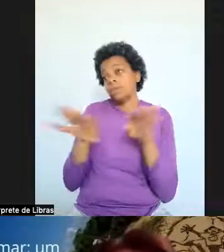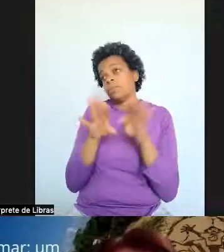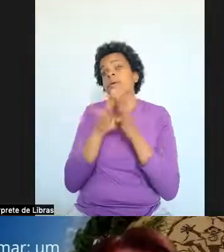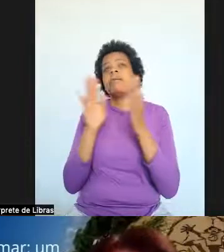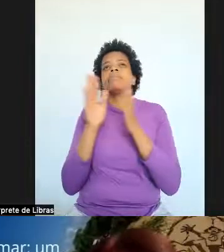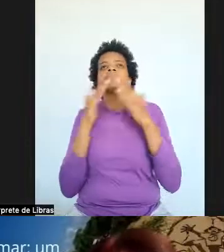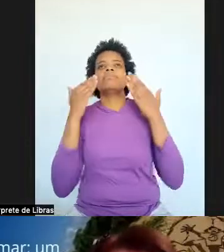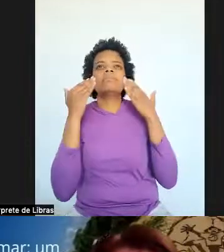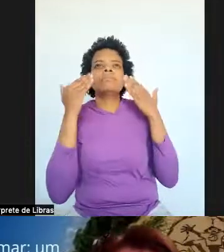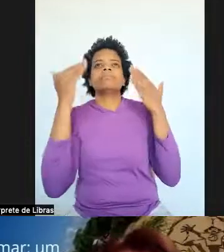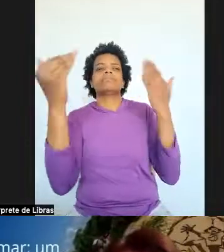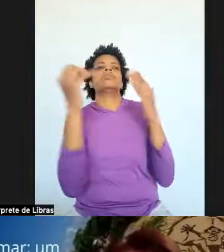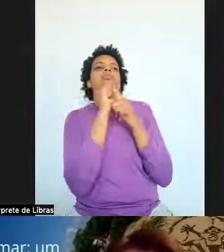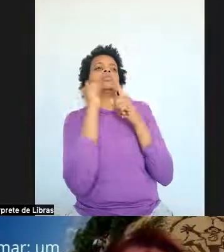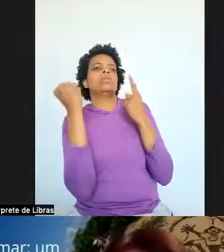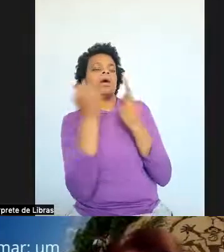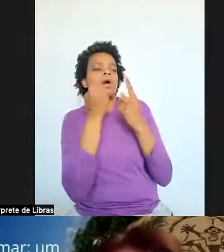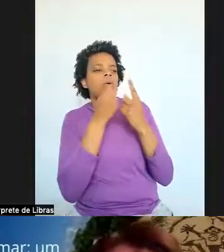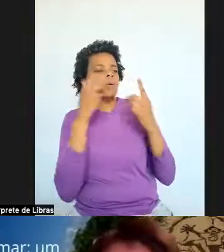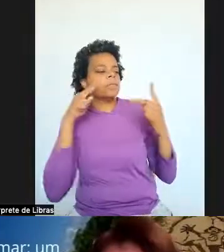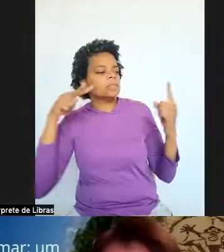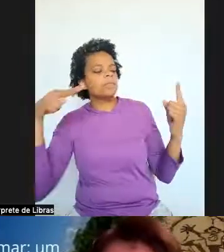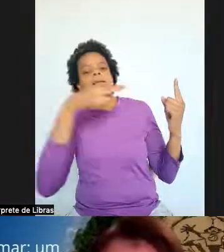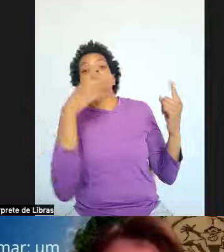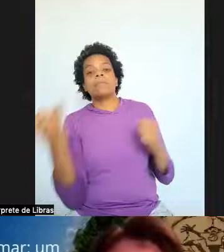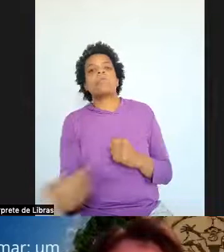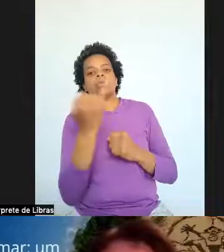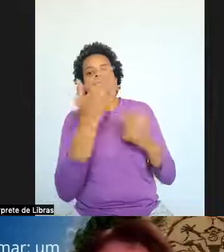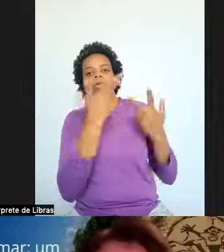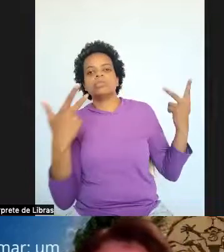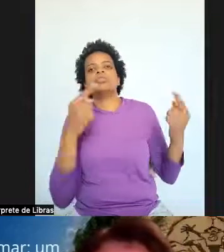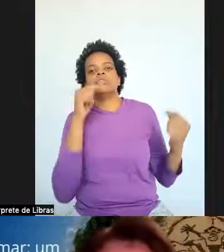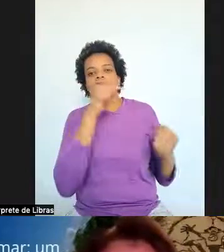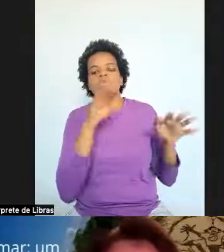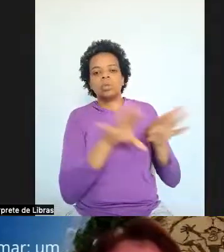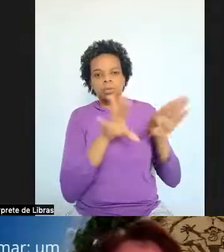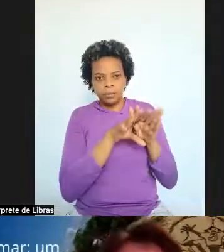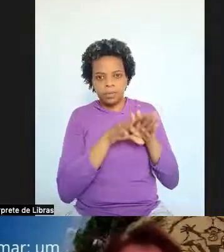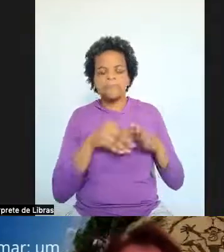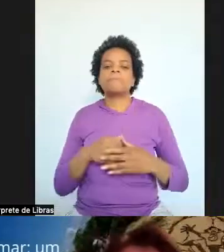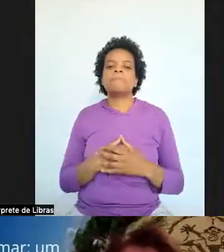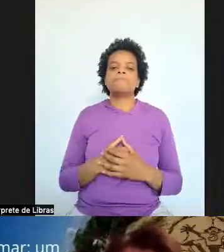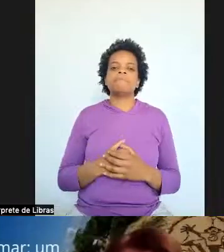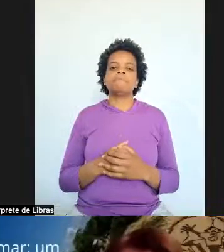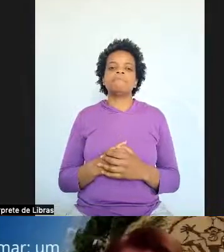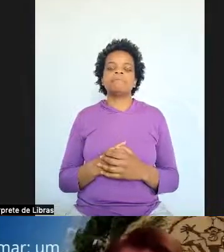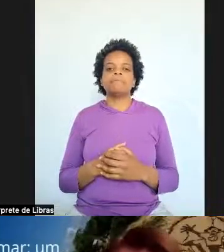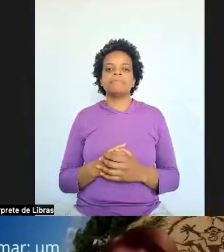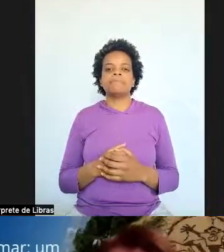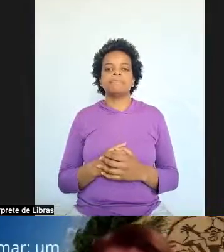improvement, and therefore showing in a better way to society the effectivity of our